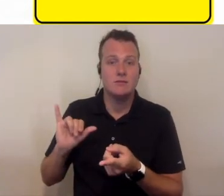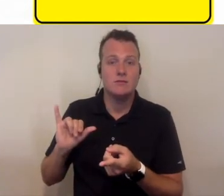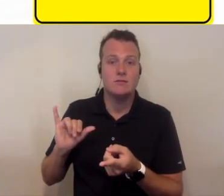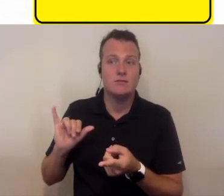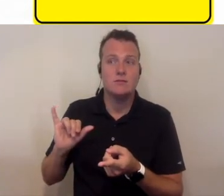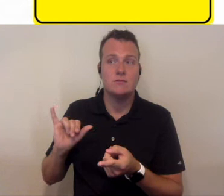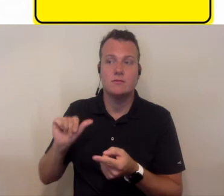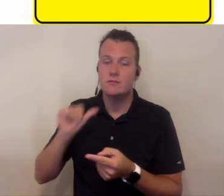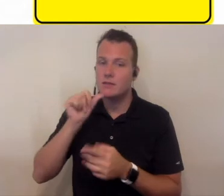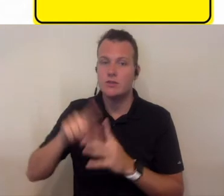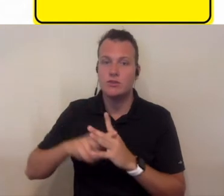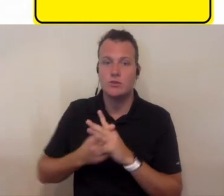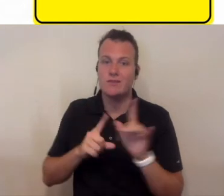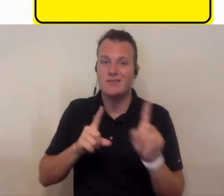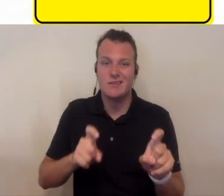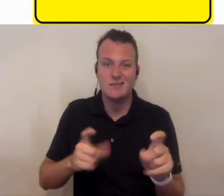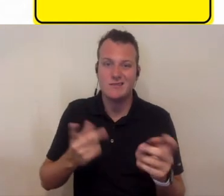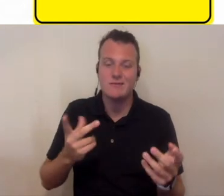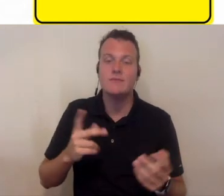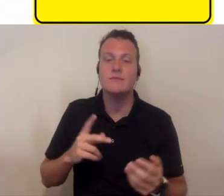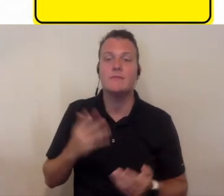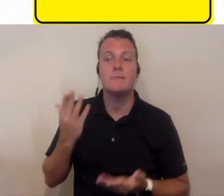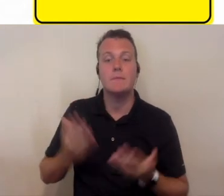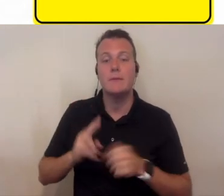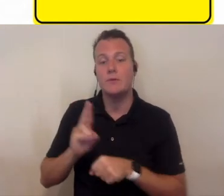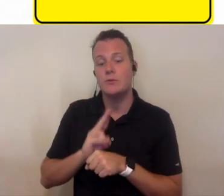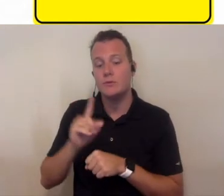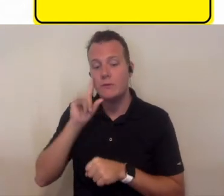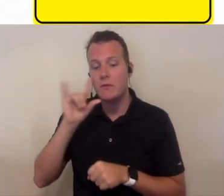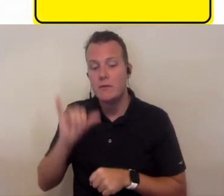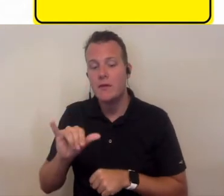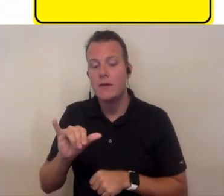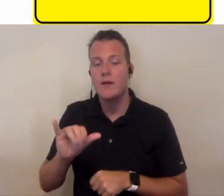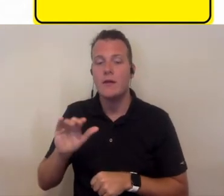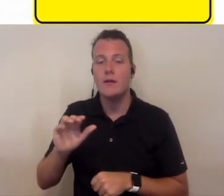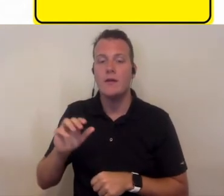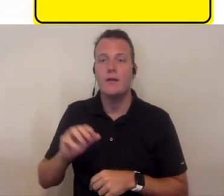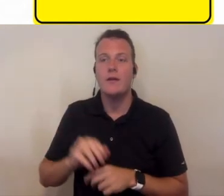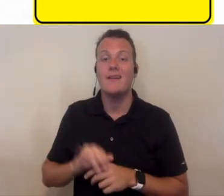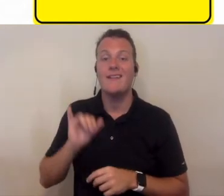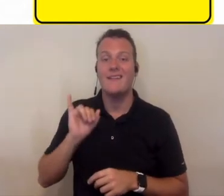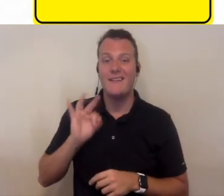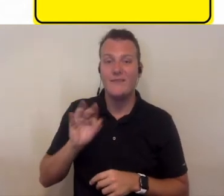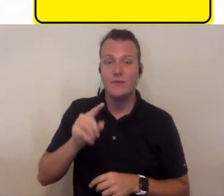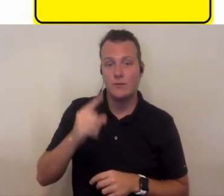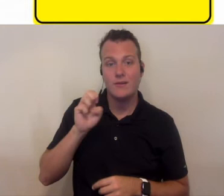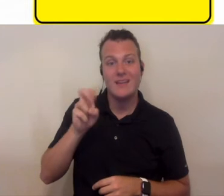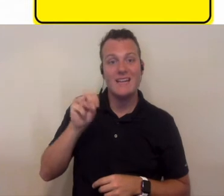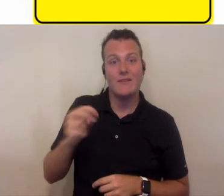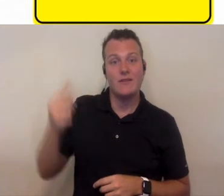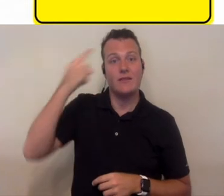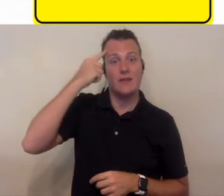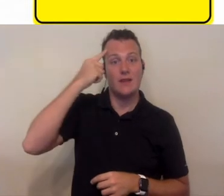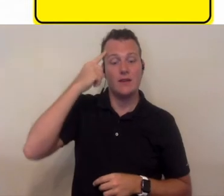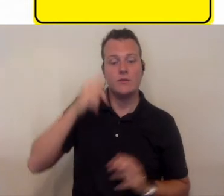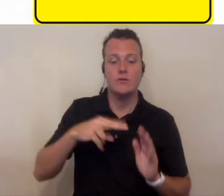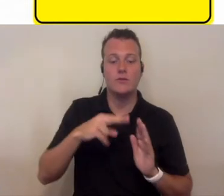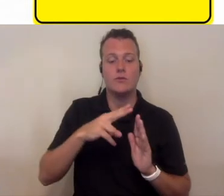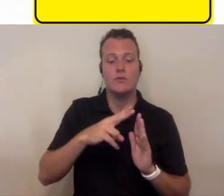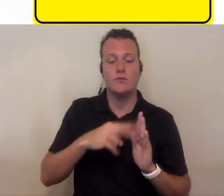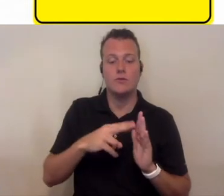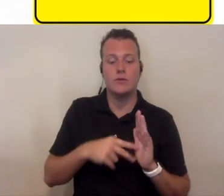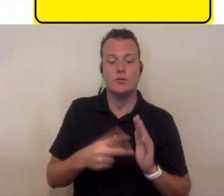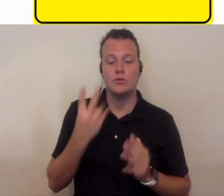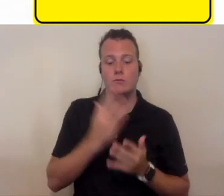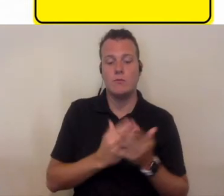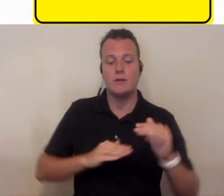hour to do that, and you're still not even starting the test. So it may be used for that. So I'm going to tell you,